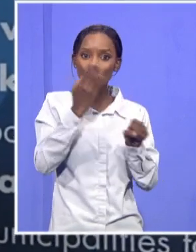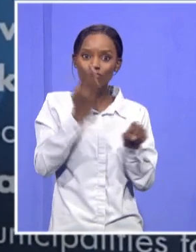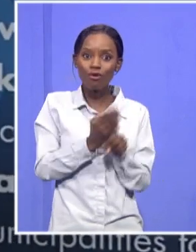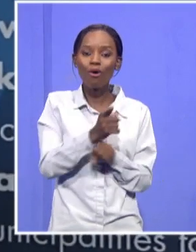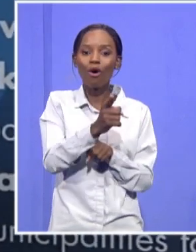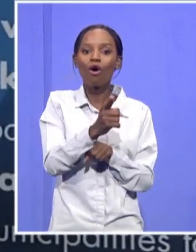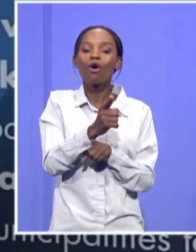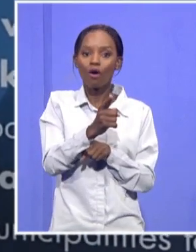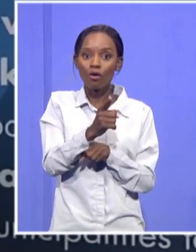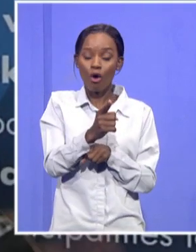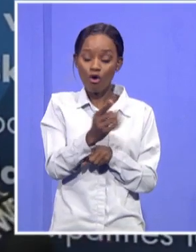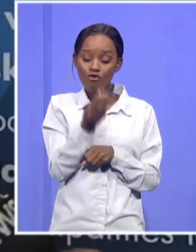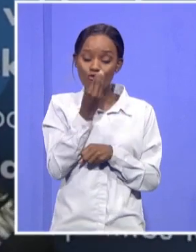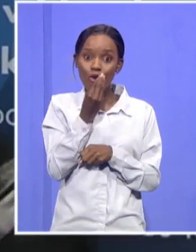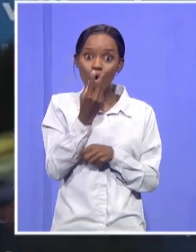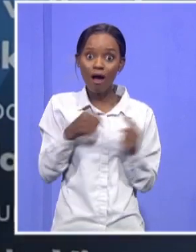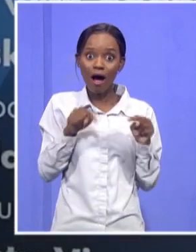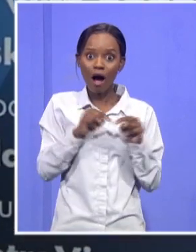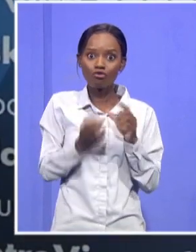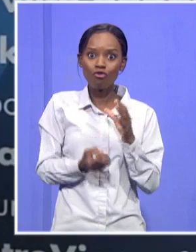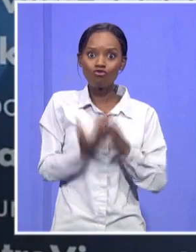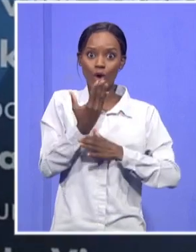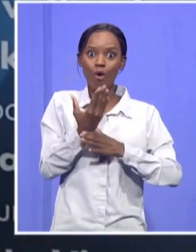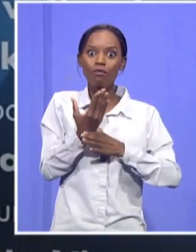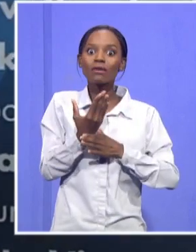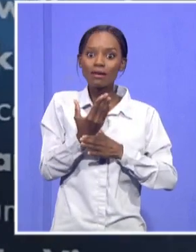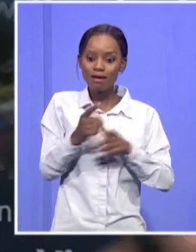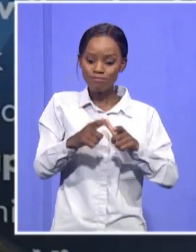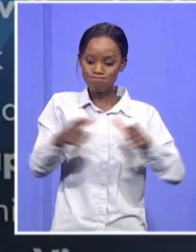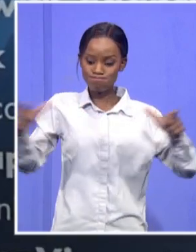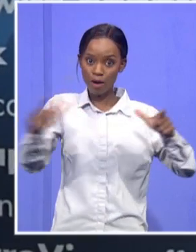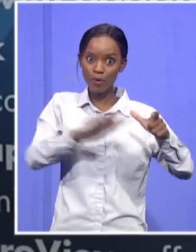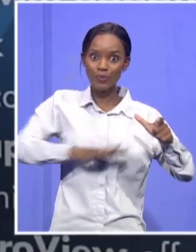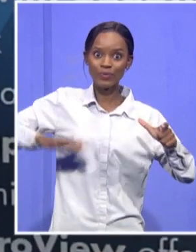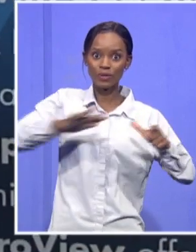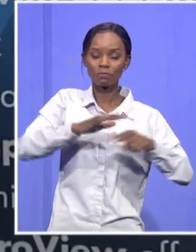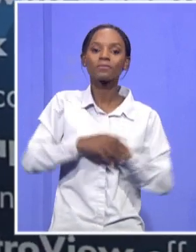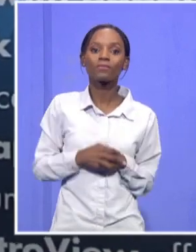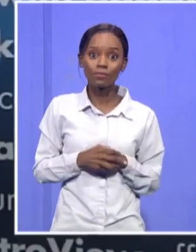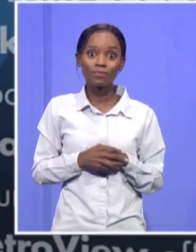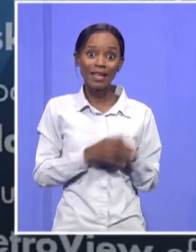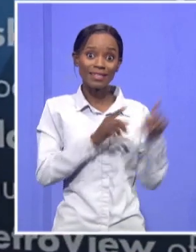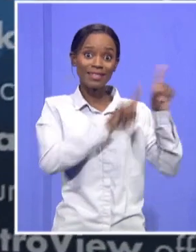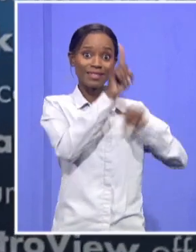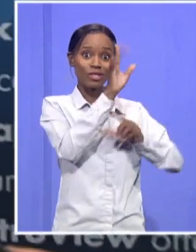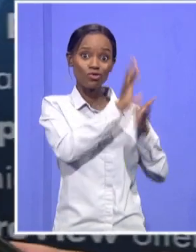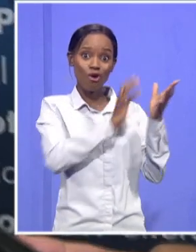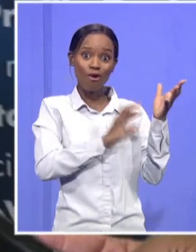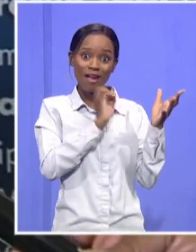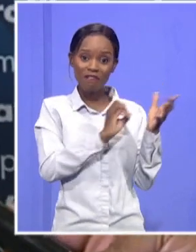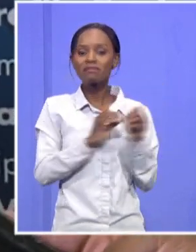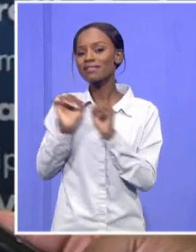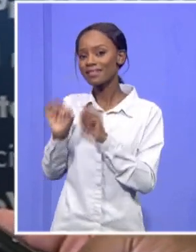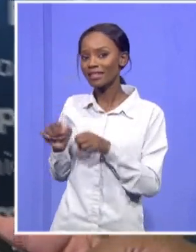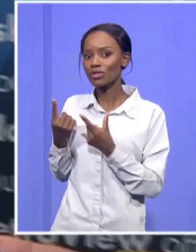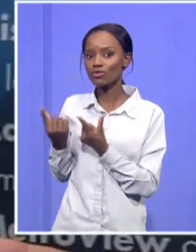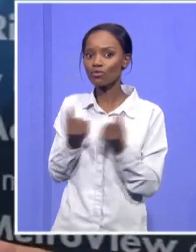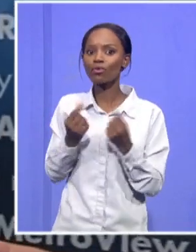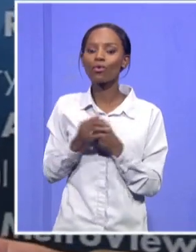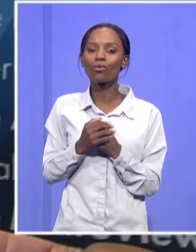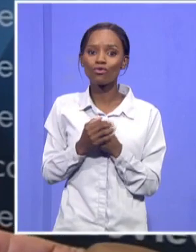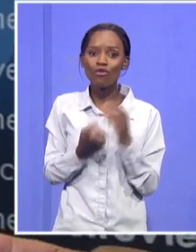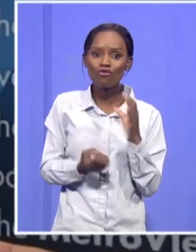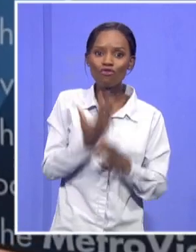food organically at a larger scale. Do you already have any success stories? Yes, we do. We have grown cabbages, we have